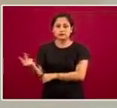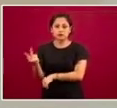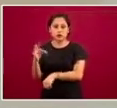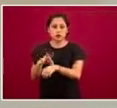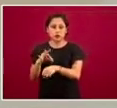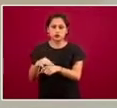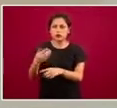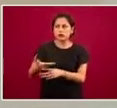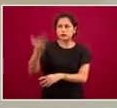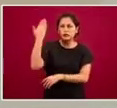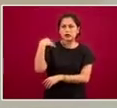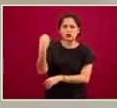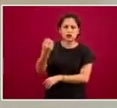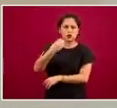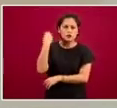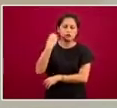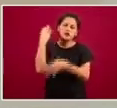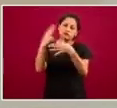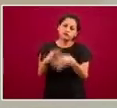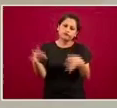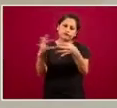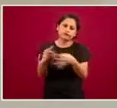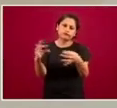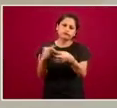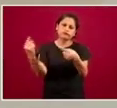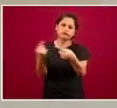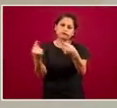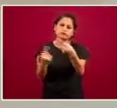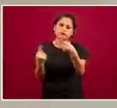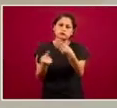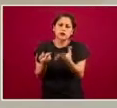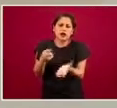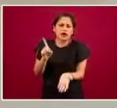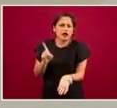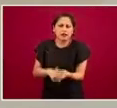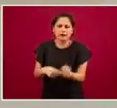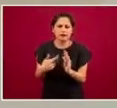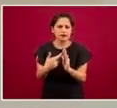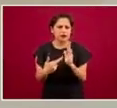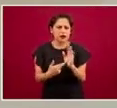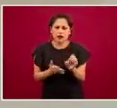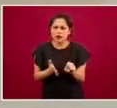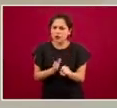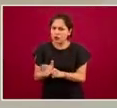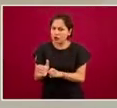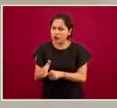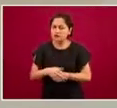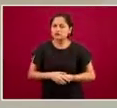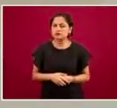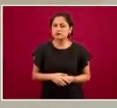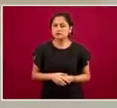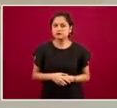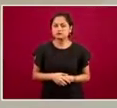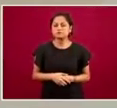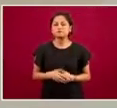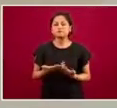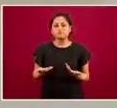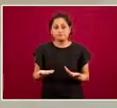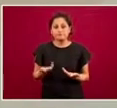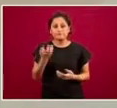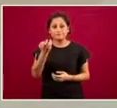has been discussed in several press conferences before. And